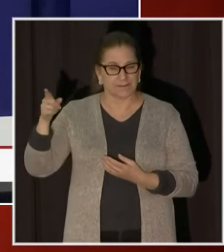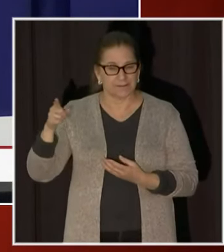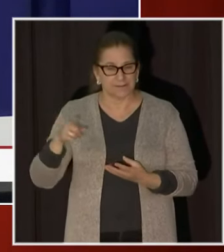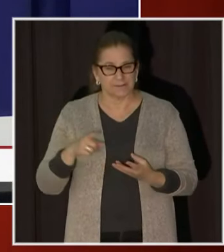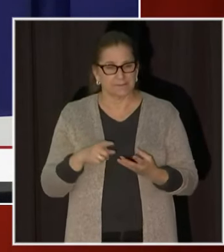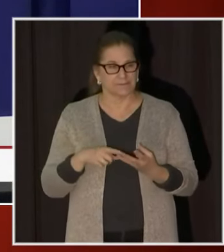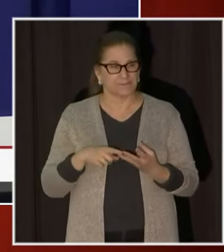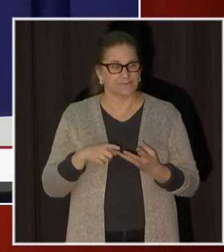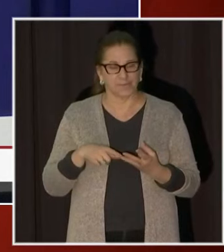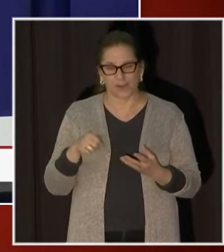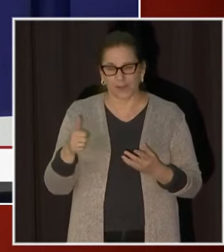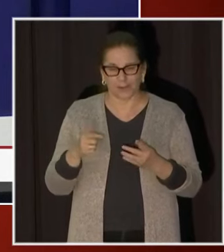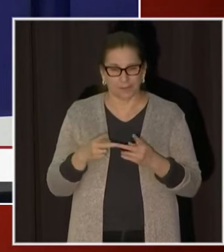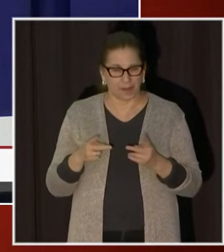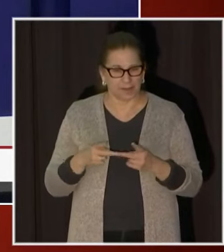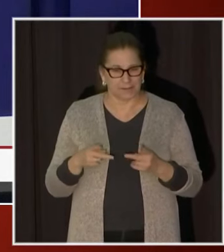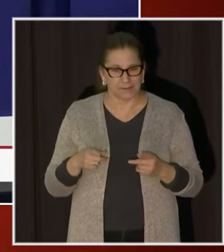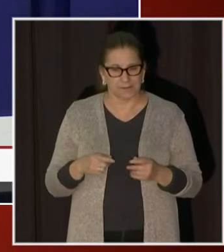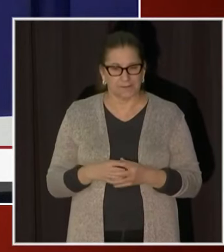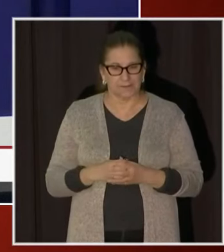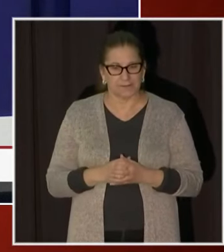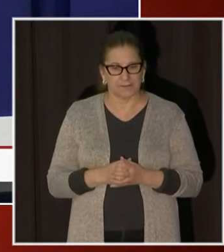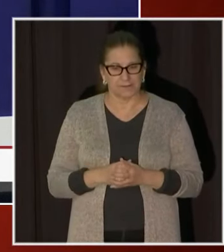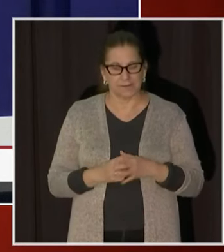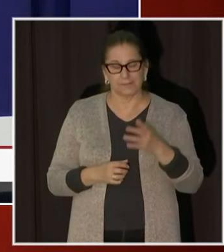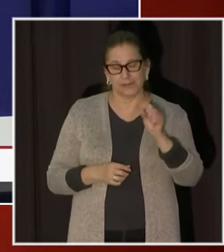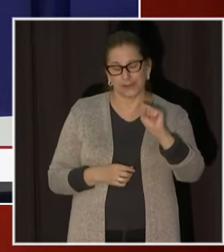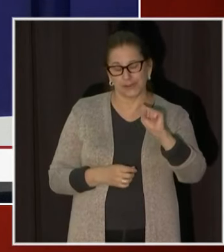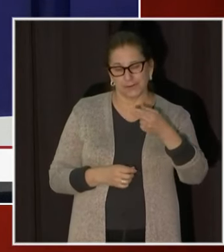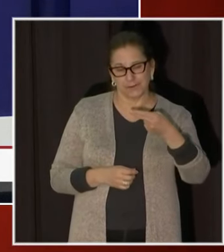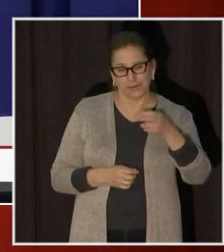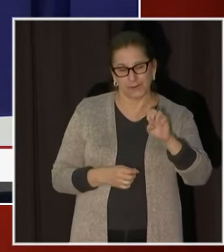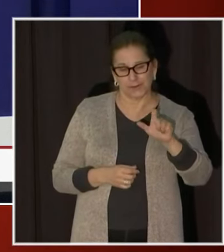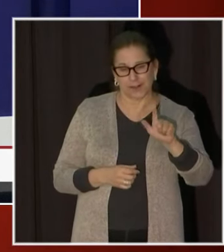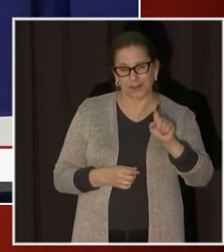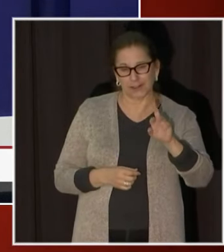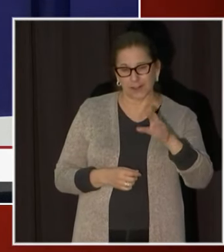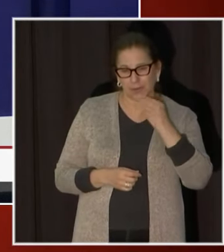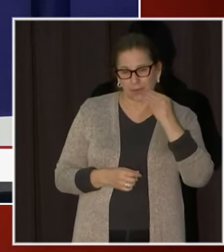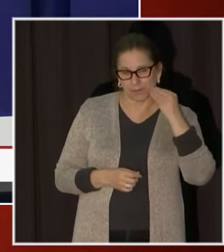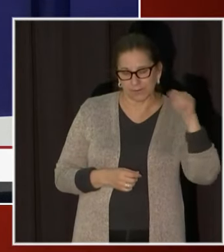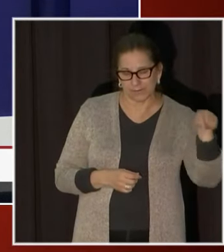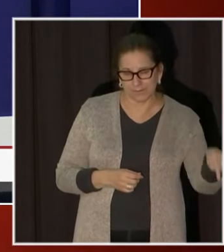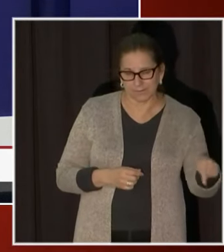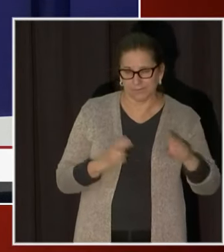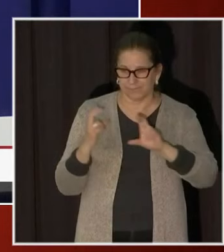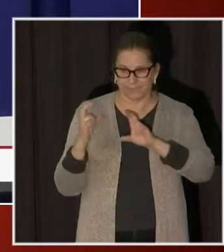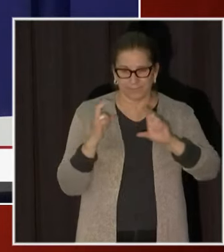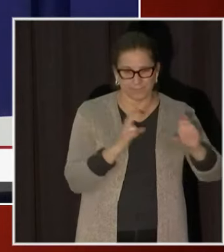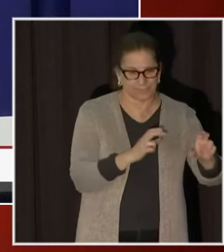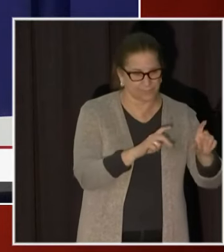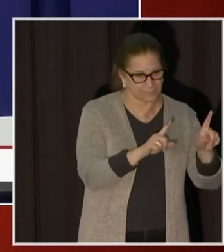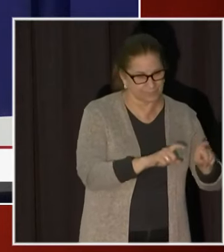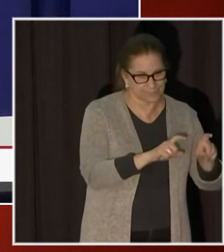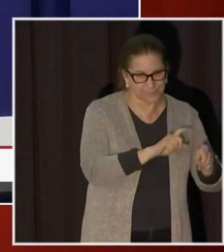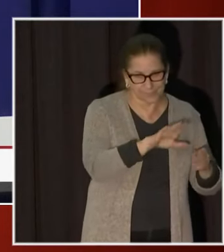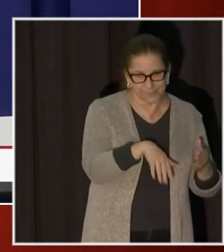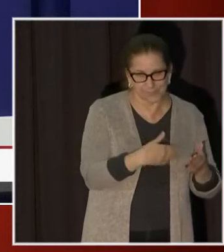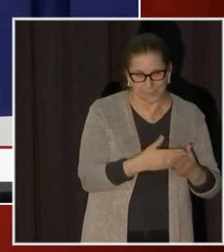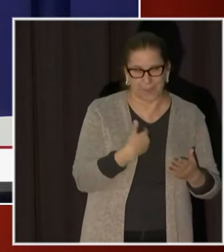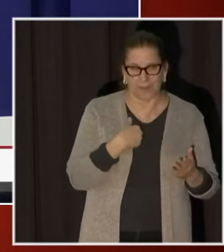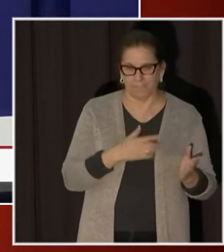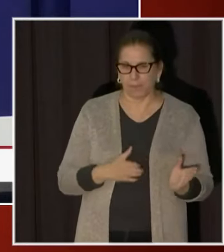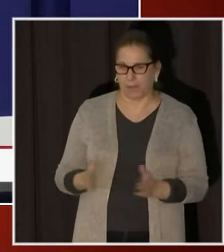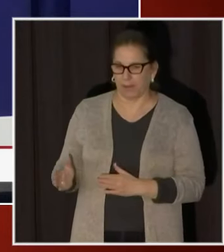Mary Center and has theirs, and they like it. And as